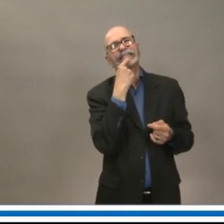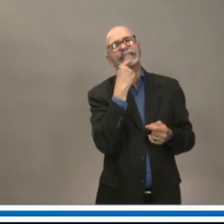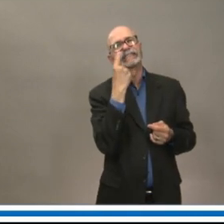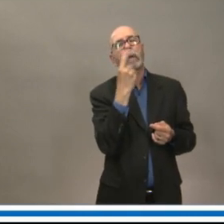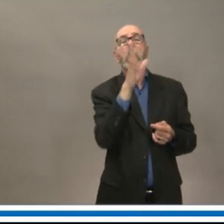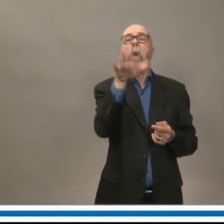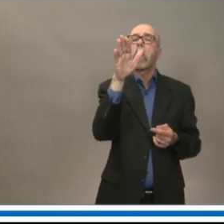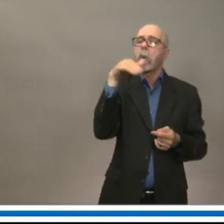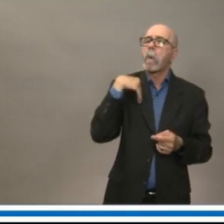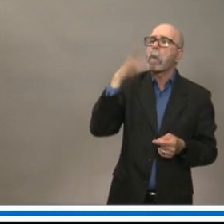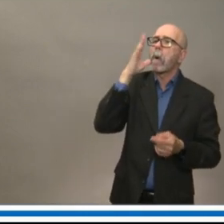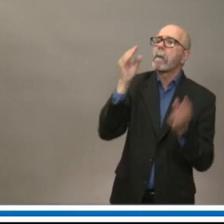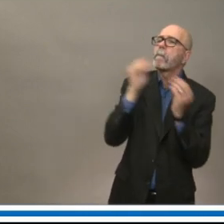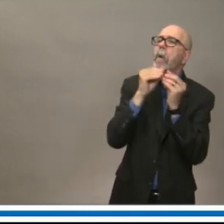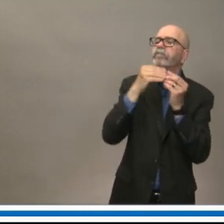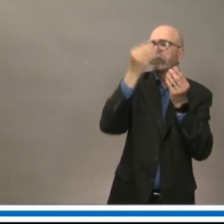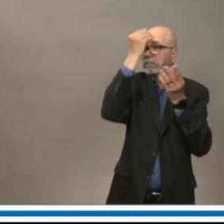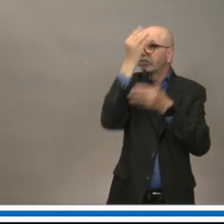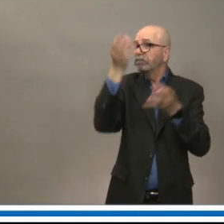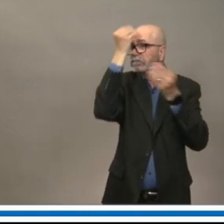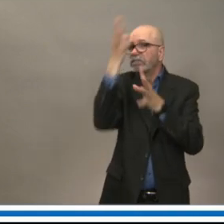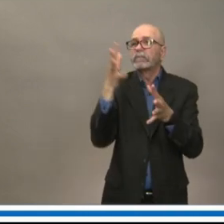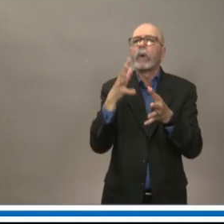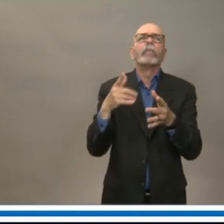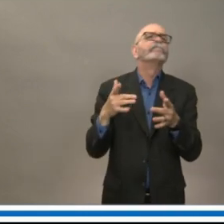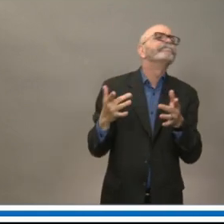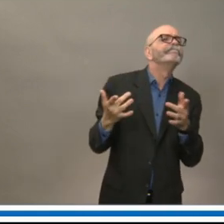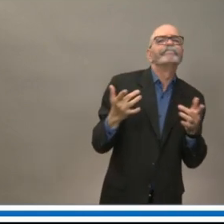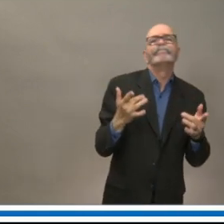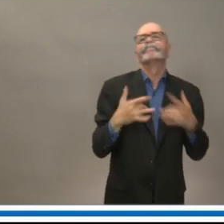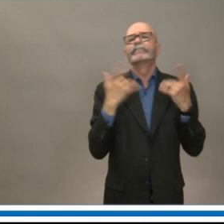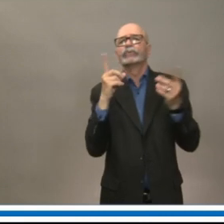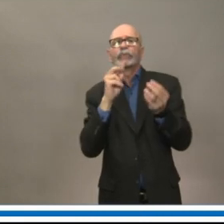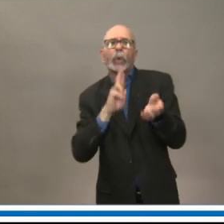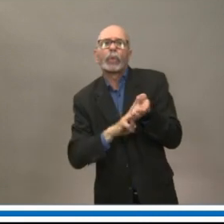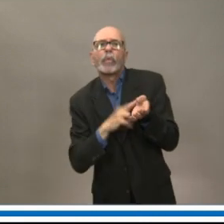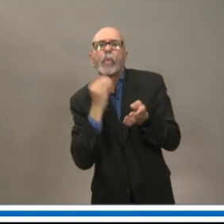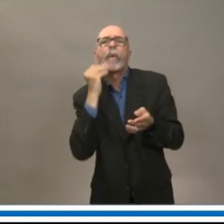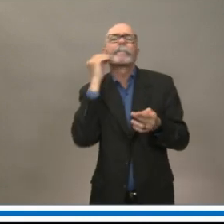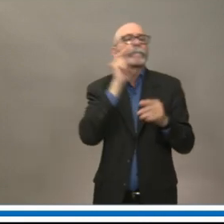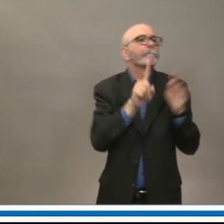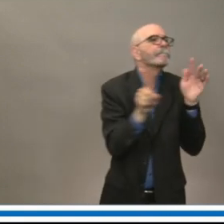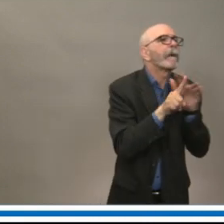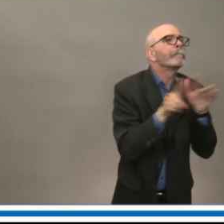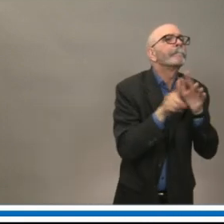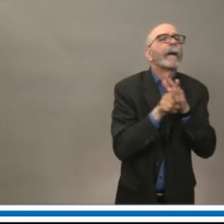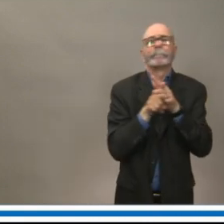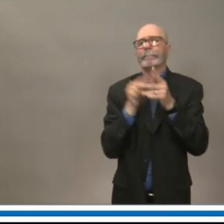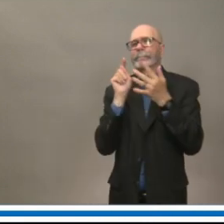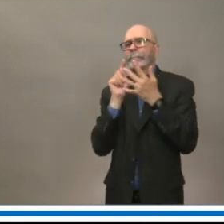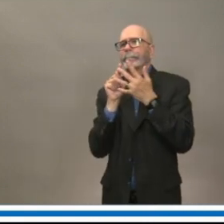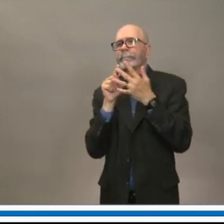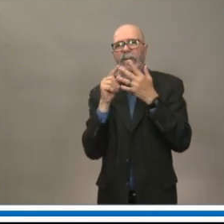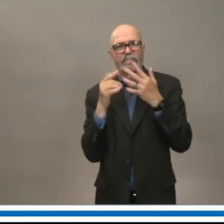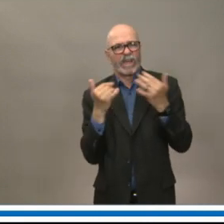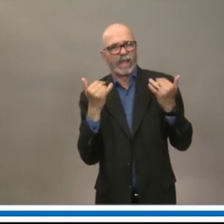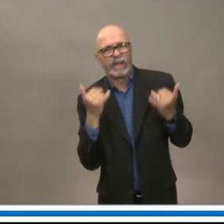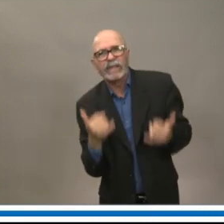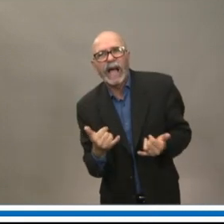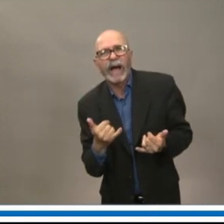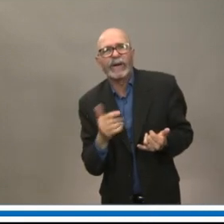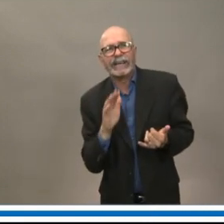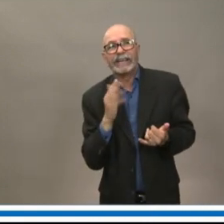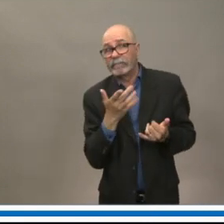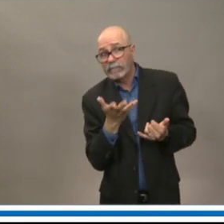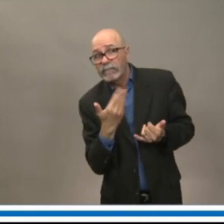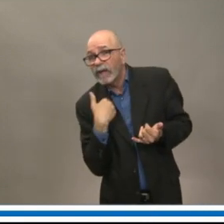for cases in nursing homes. So what should we expect to be made public? Should we